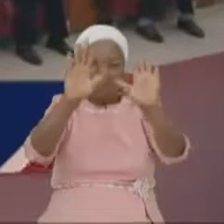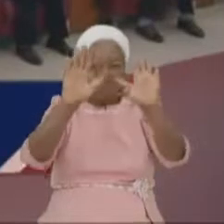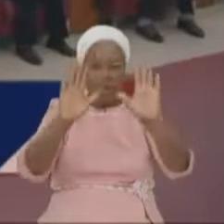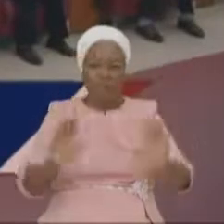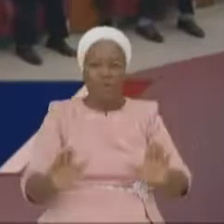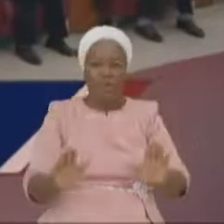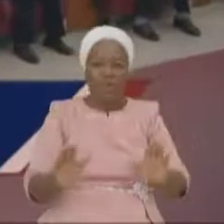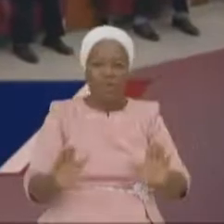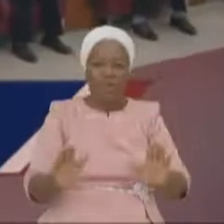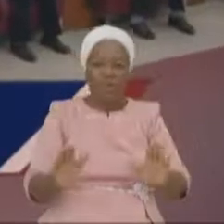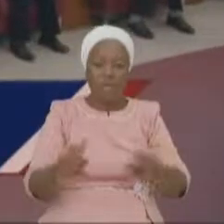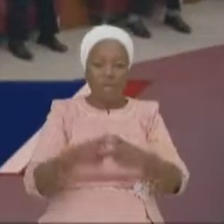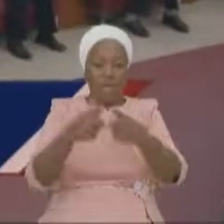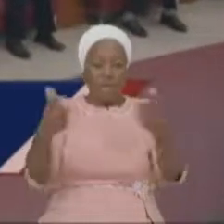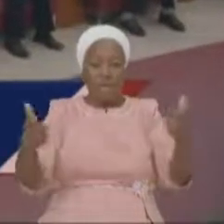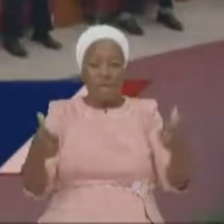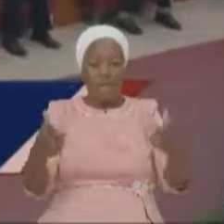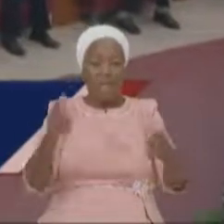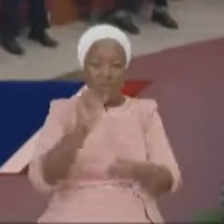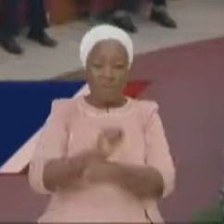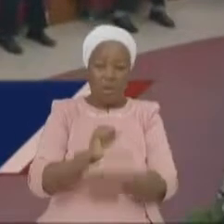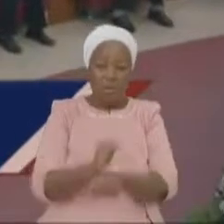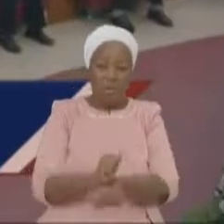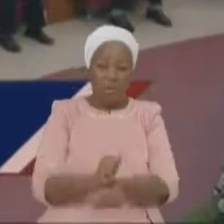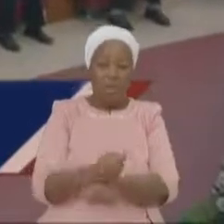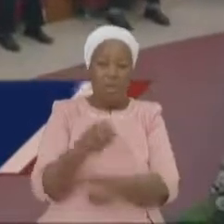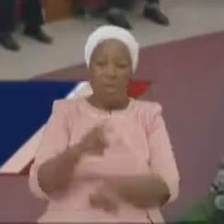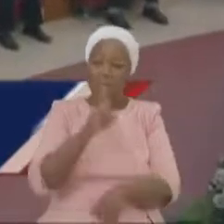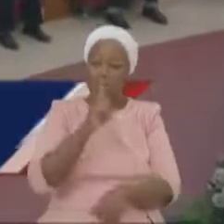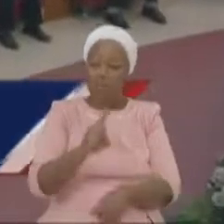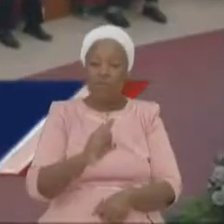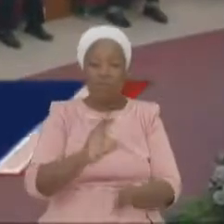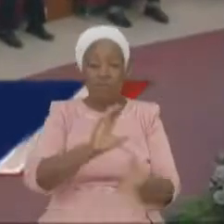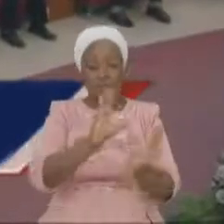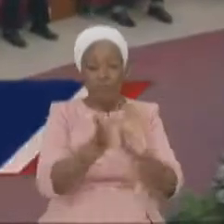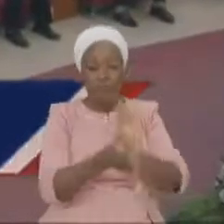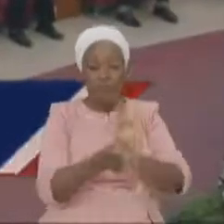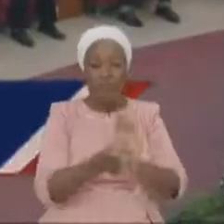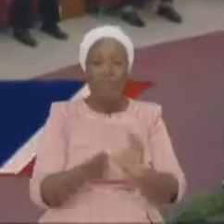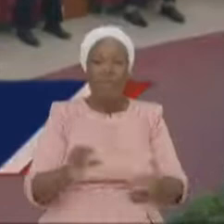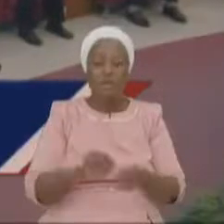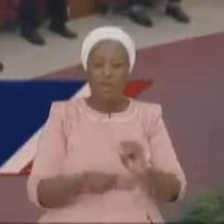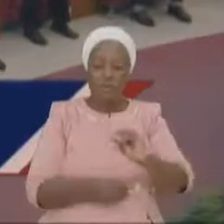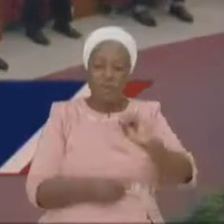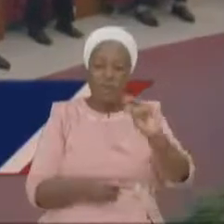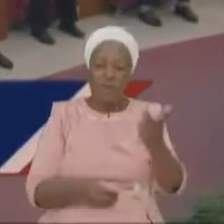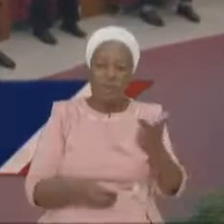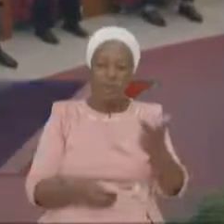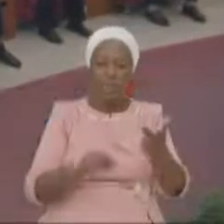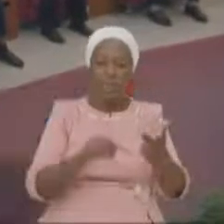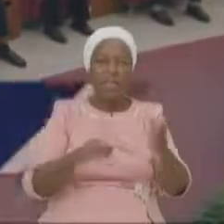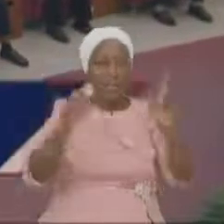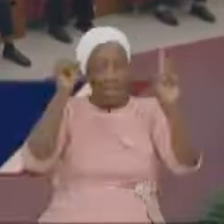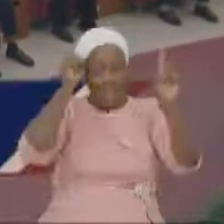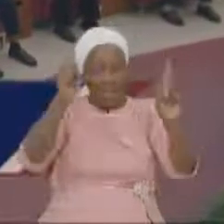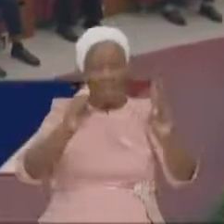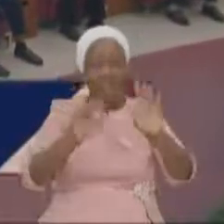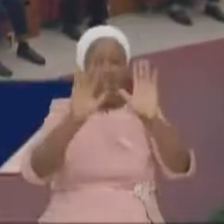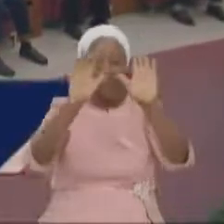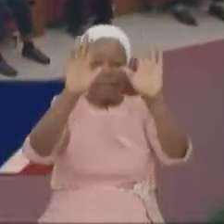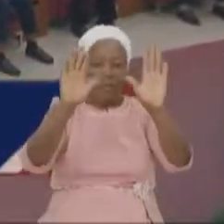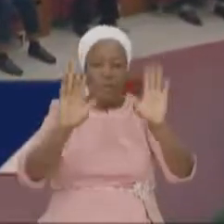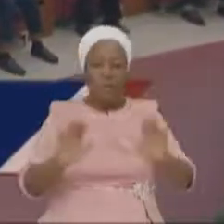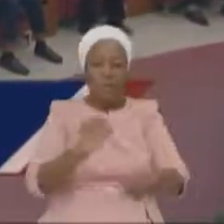wonders of true conversion. Number three, his miracle working